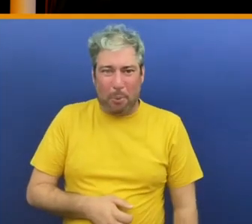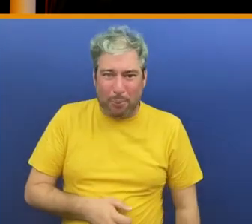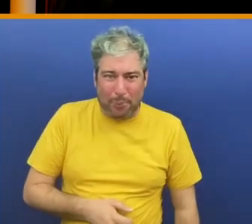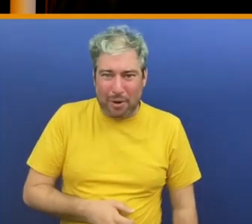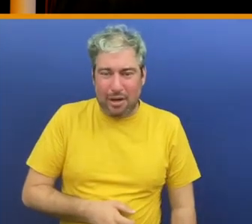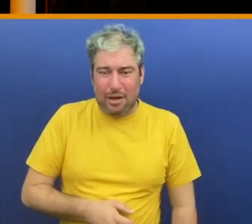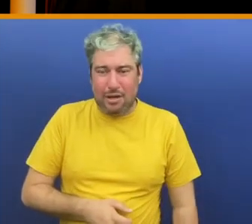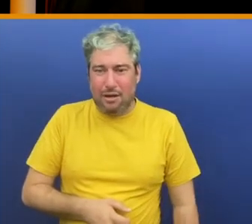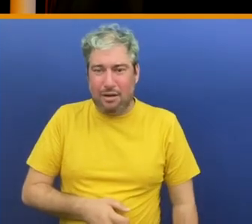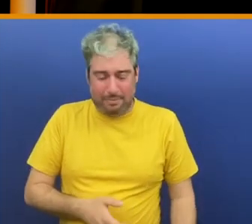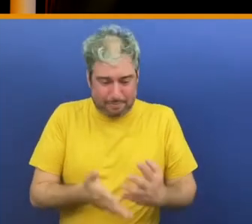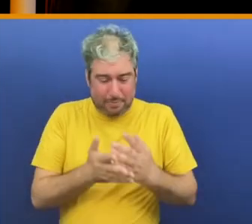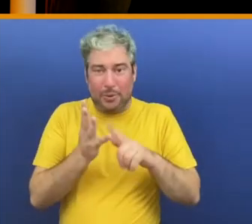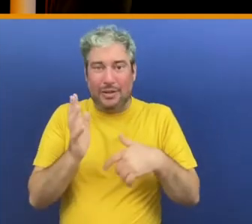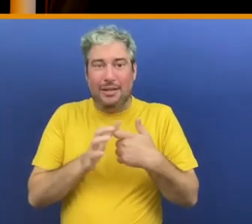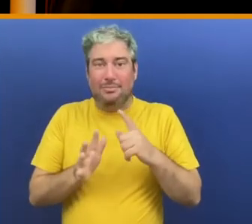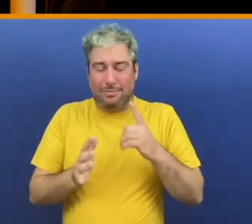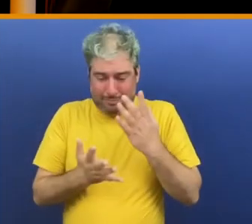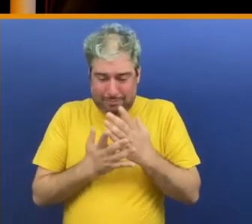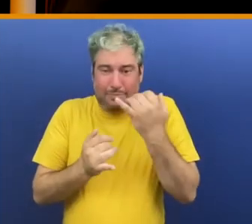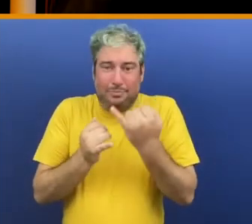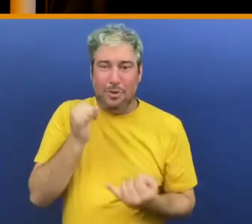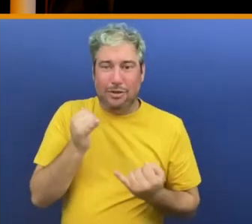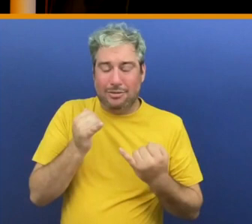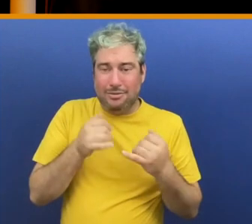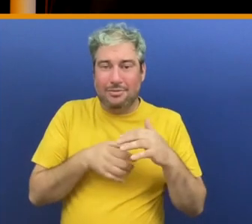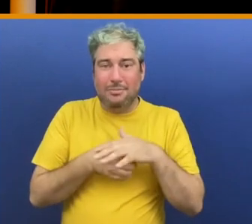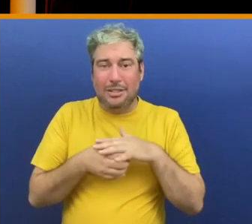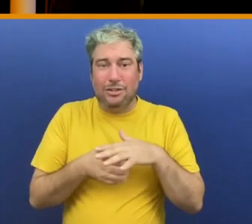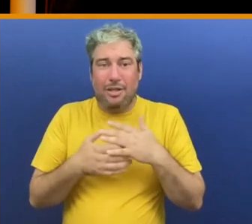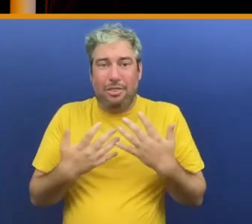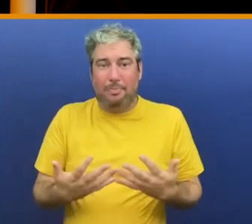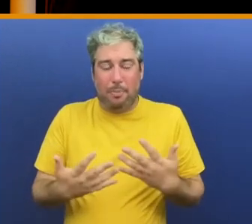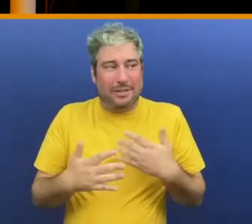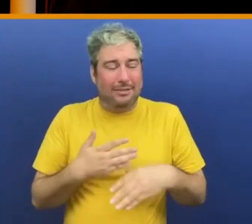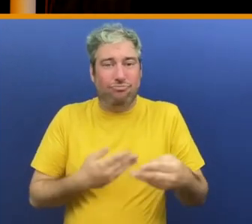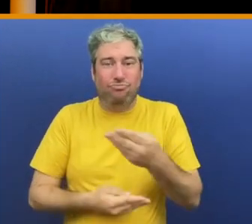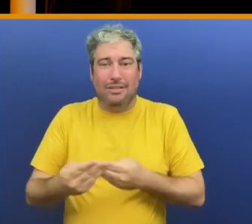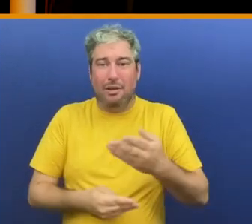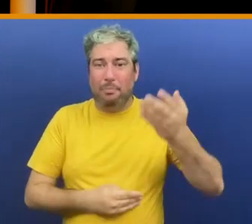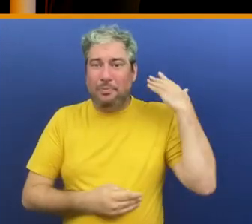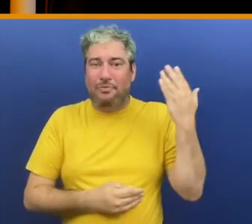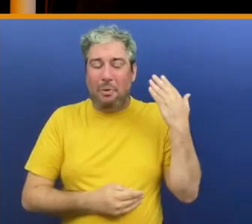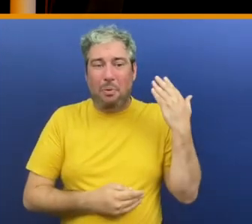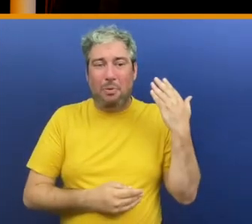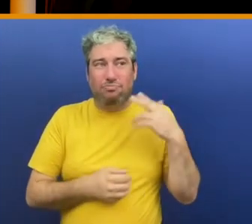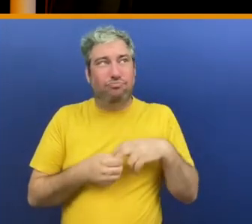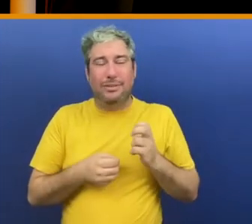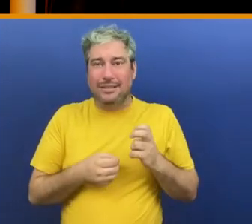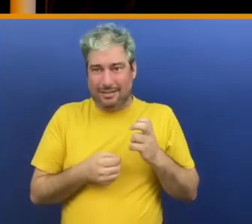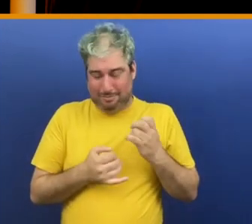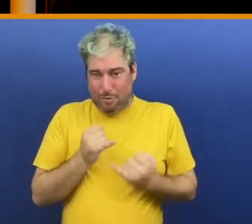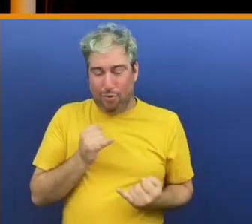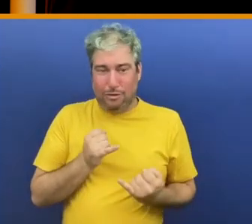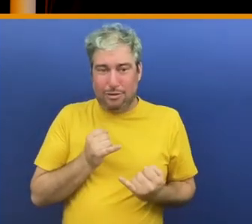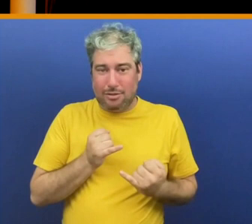in terms of trade than it used to be before Brexit. And this is a most extraordinary thing. And why is